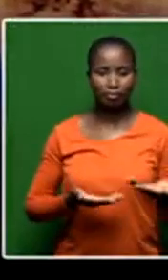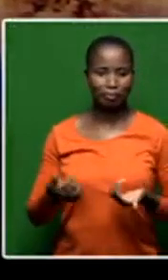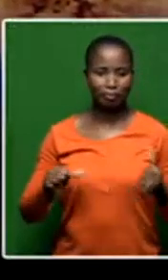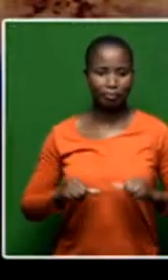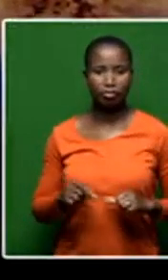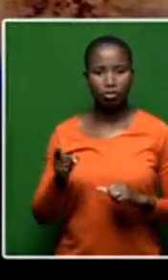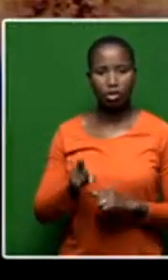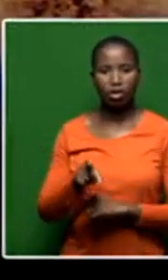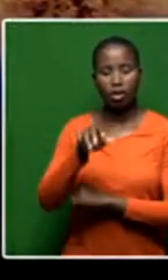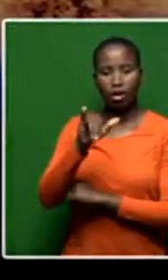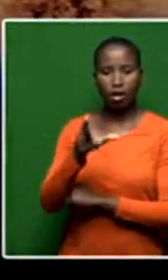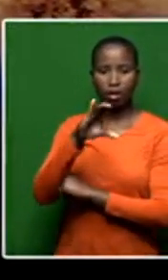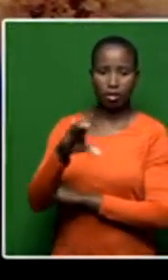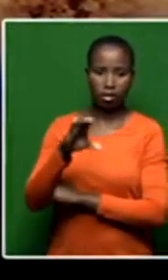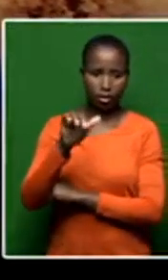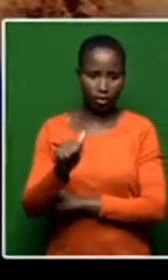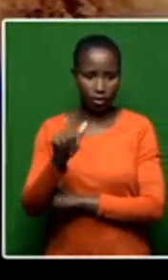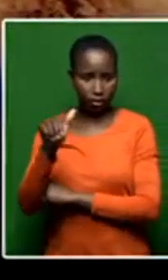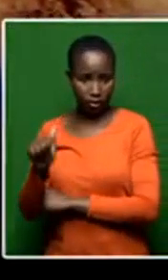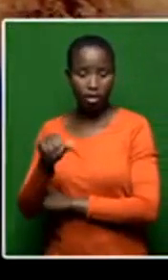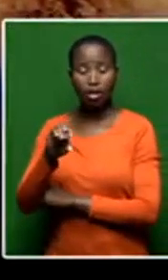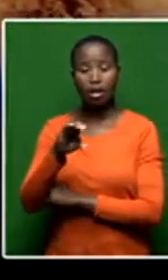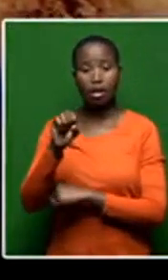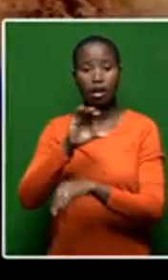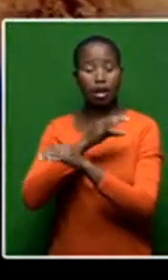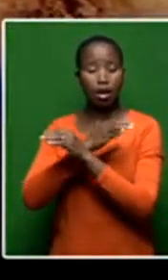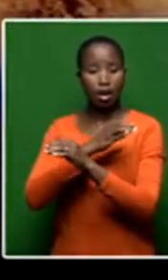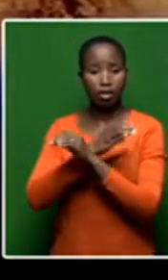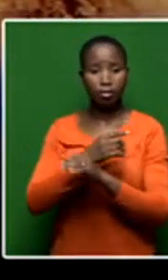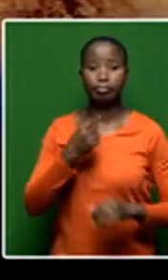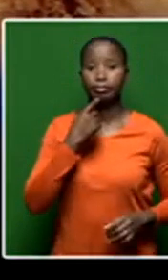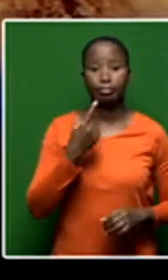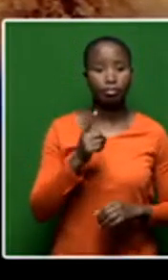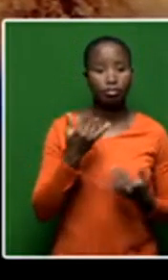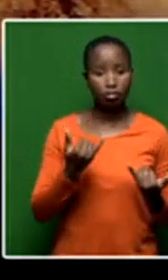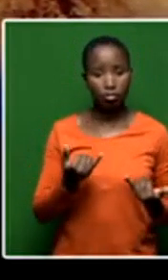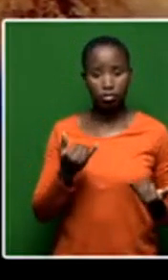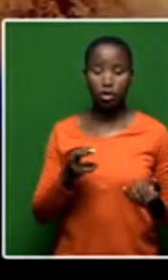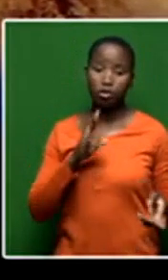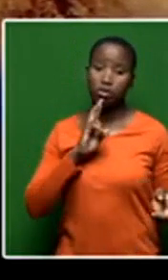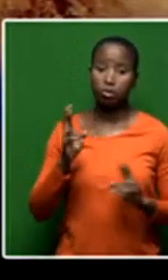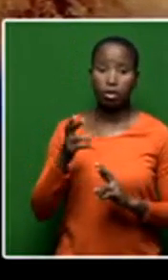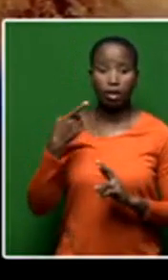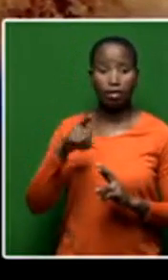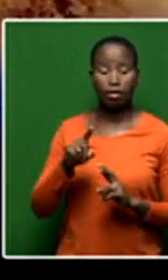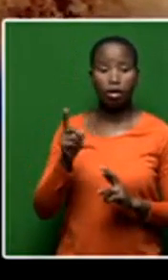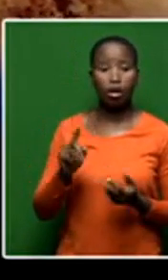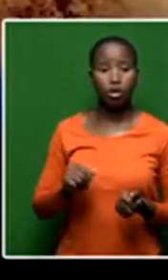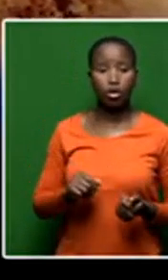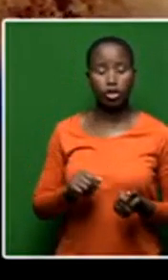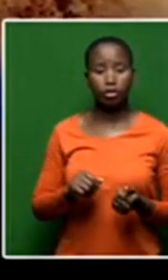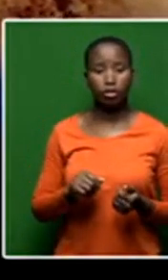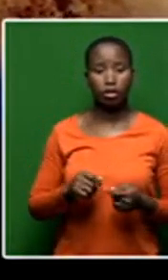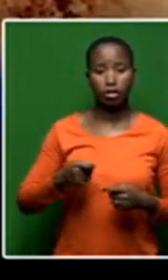The Independent Communications Authority of South Africa, ICASA, says that it's ready for the much-anticipated auction of International